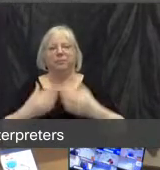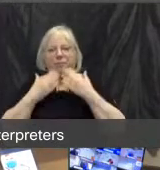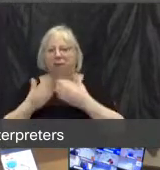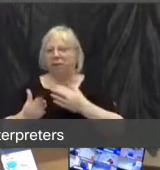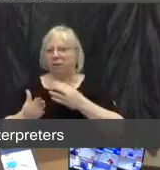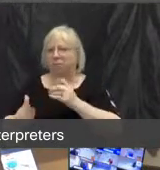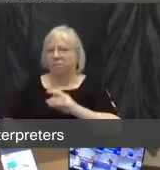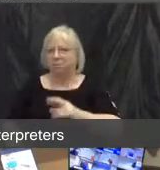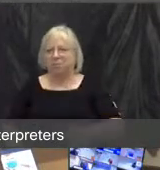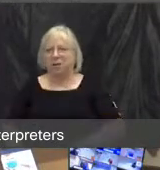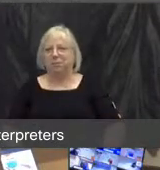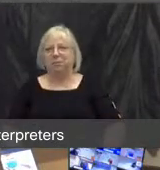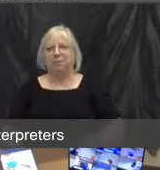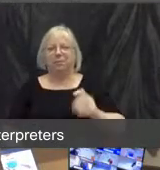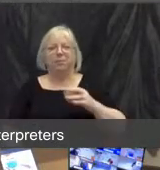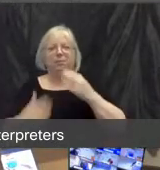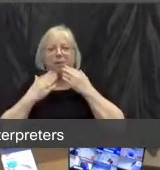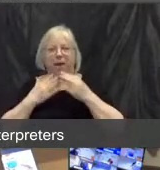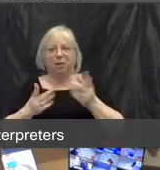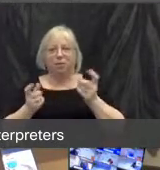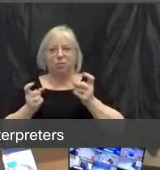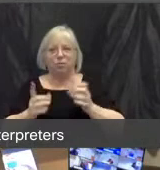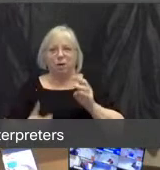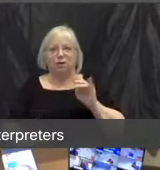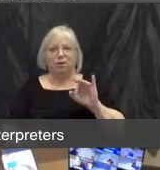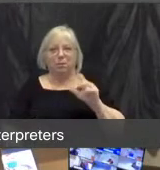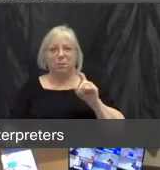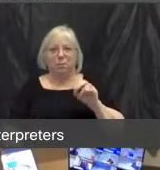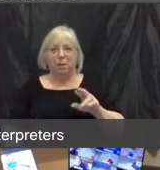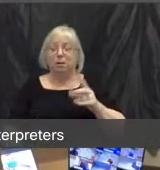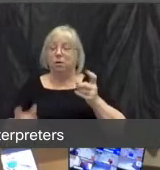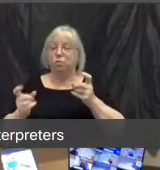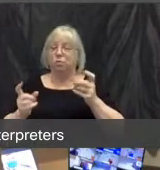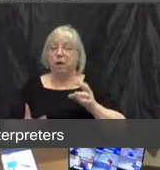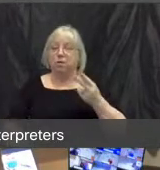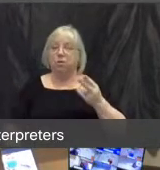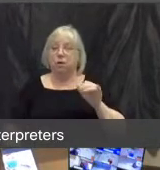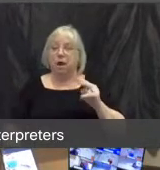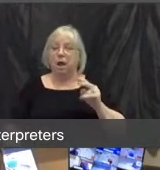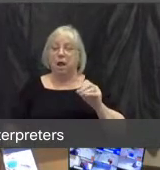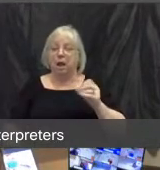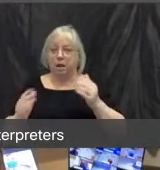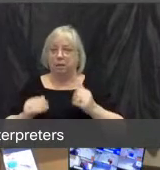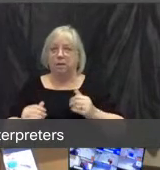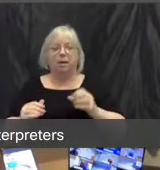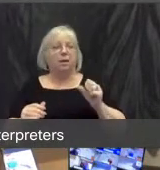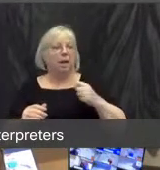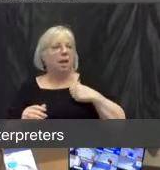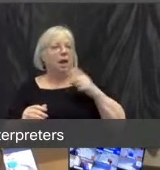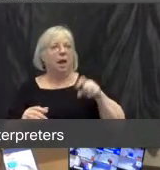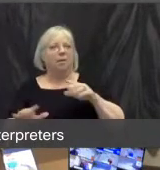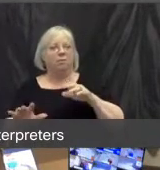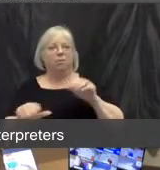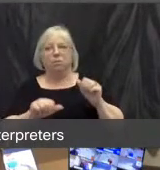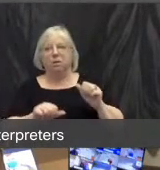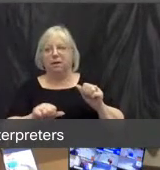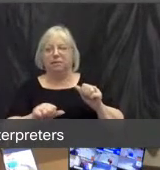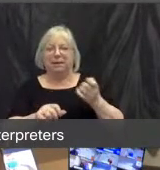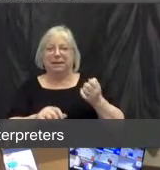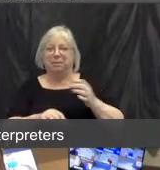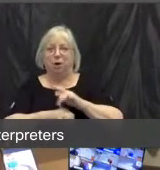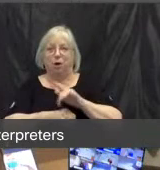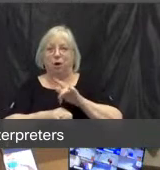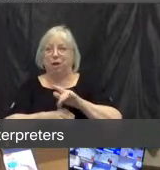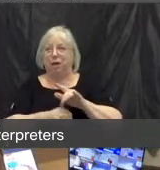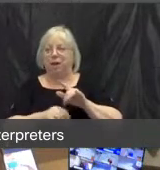Mayor. Thank you, Director Miller. Director Hines? Yes, Mayor, I'm going to have to leave a little